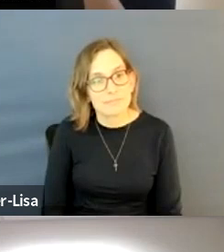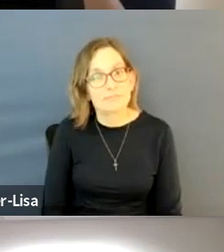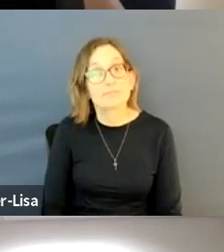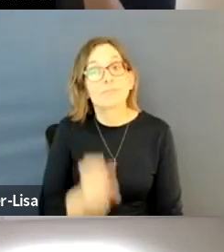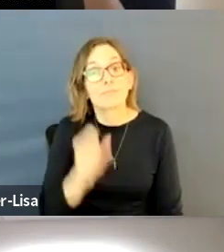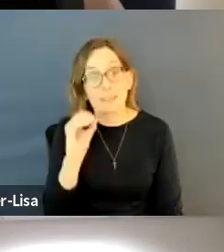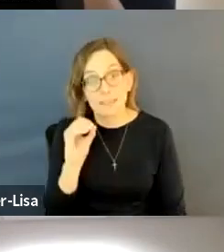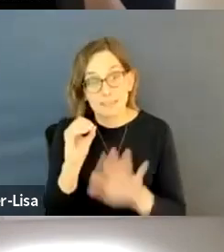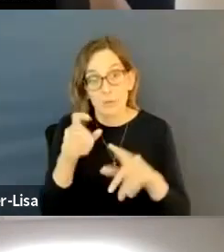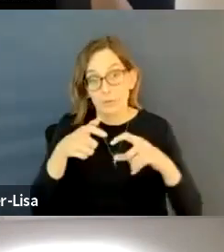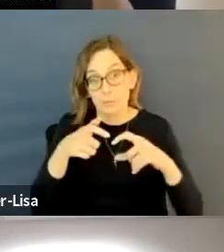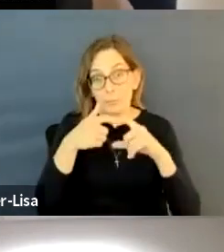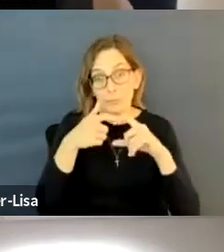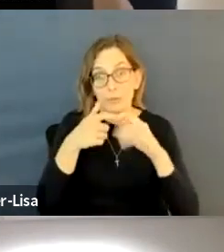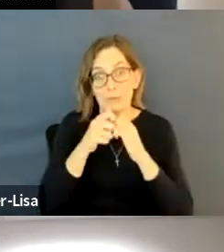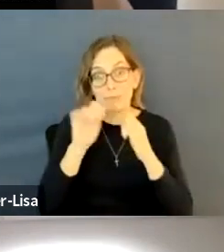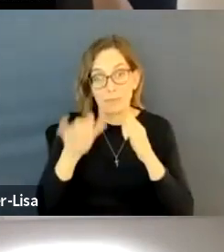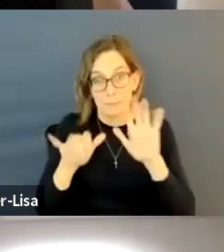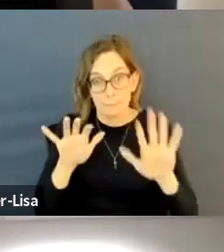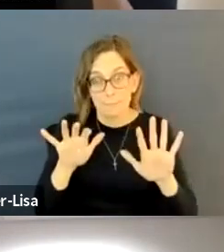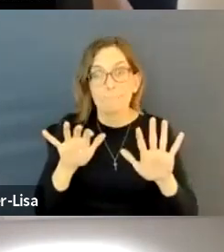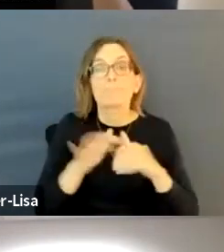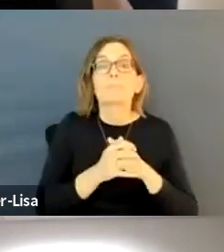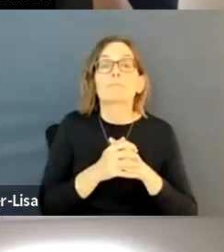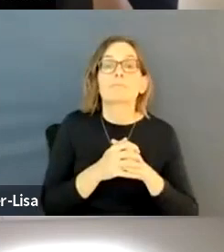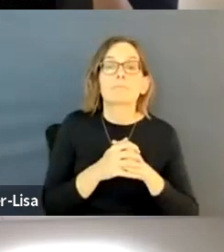So we'll stop here.